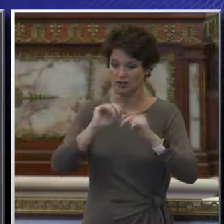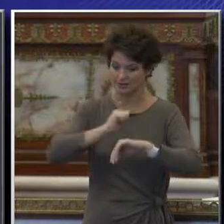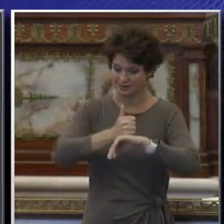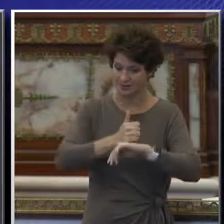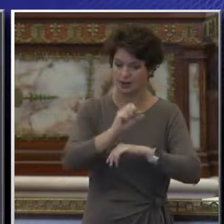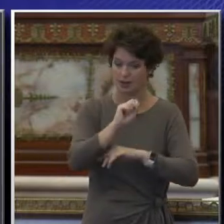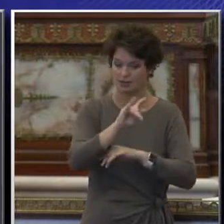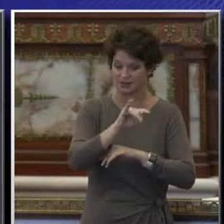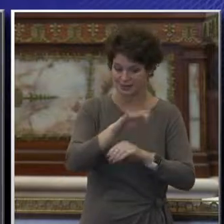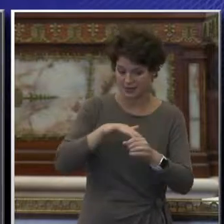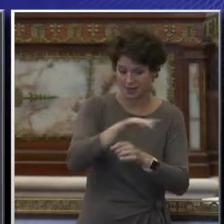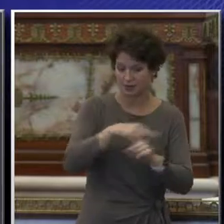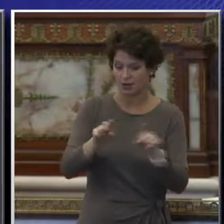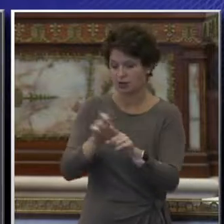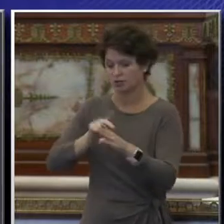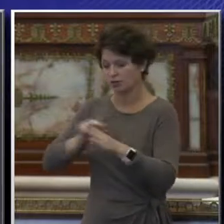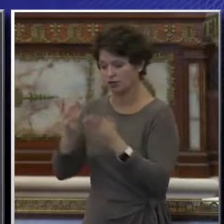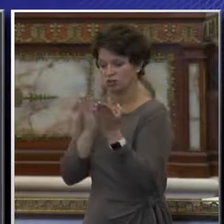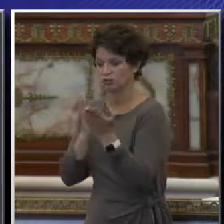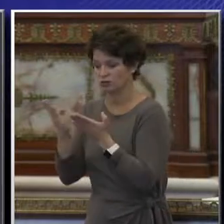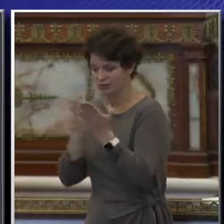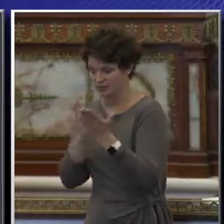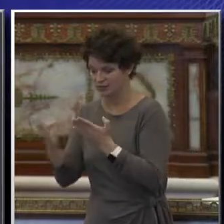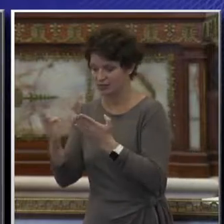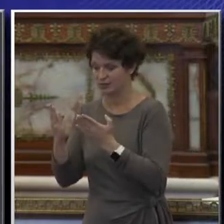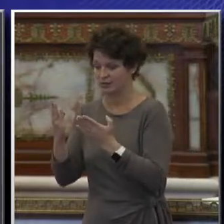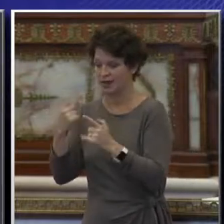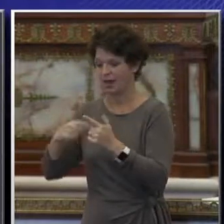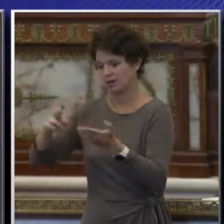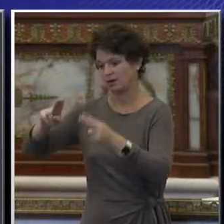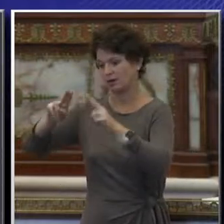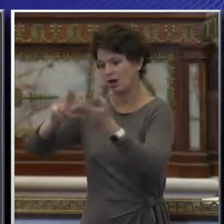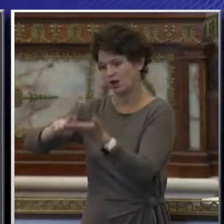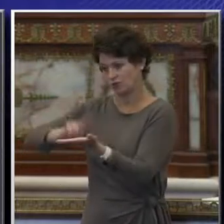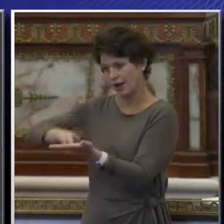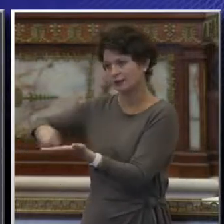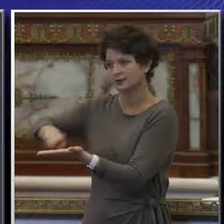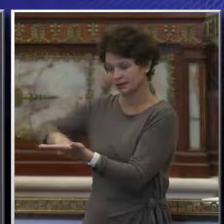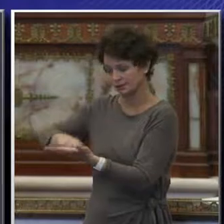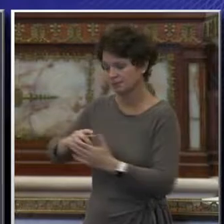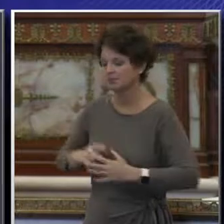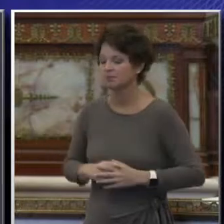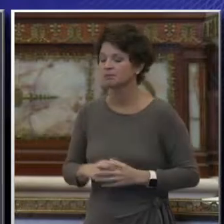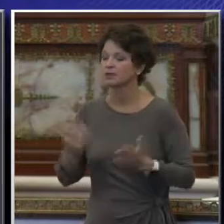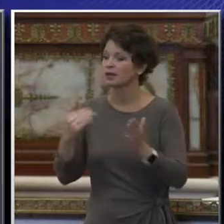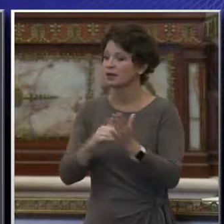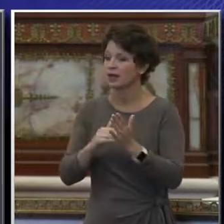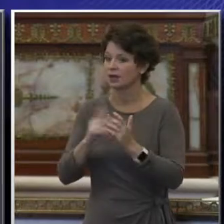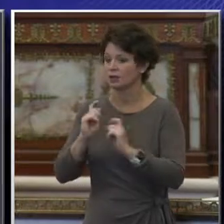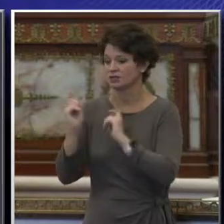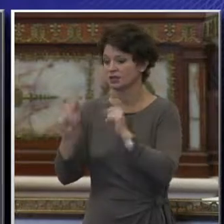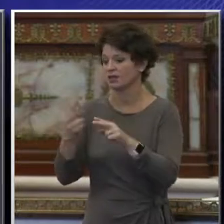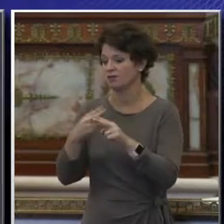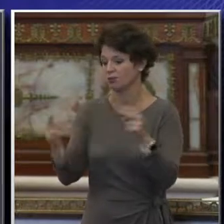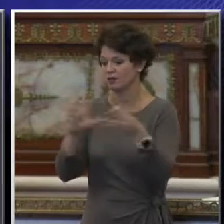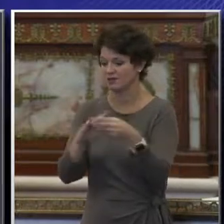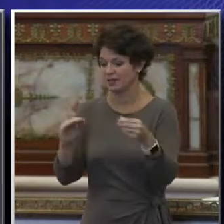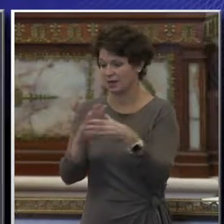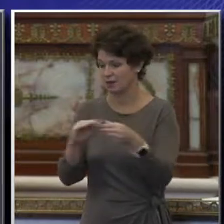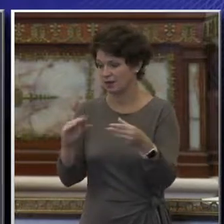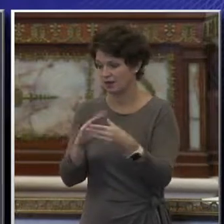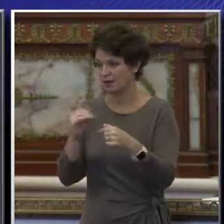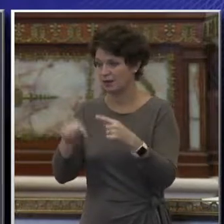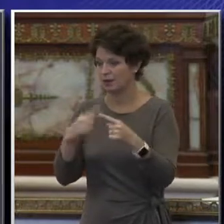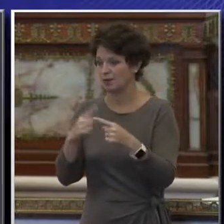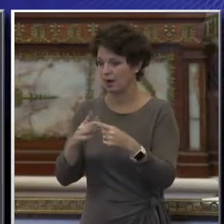most importantly around professional services and contracts. Again, I just wanted to give a brief statement on